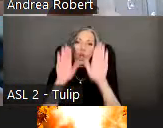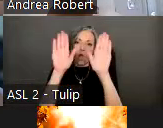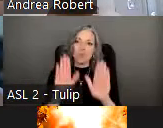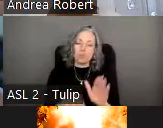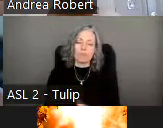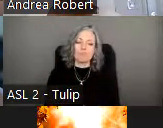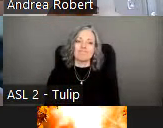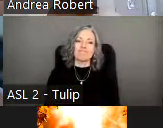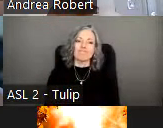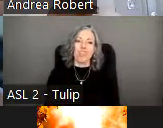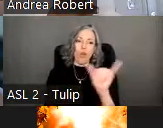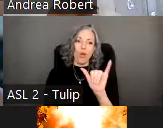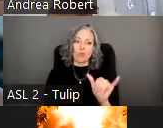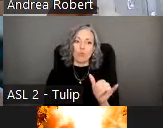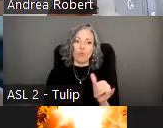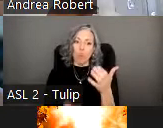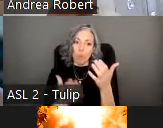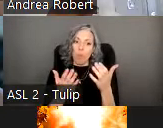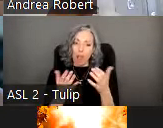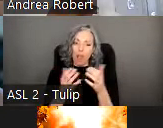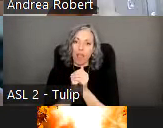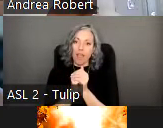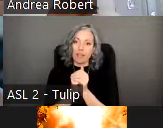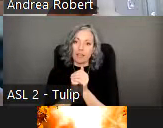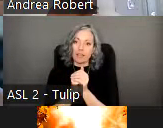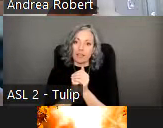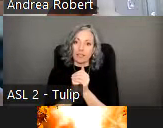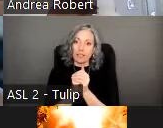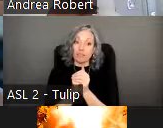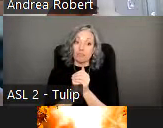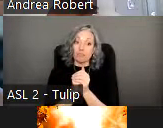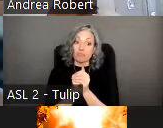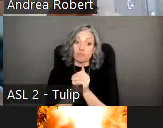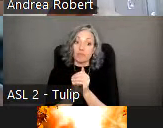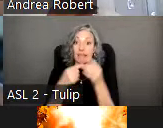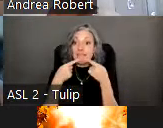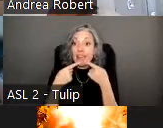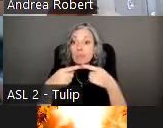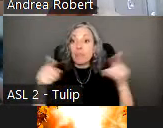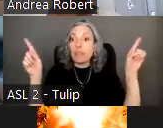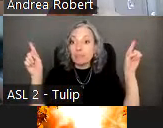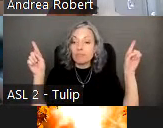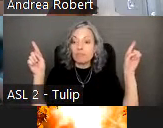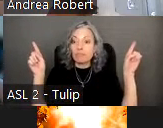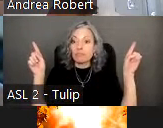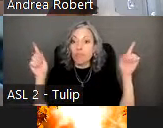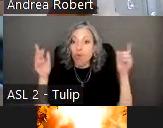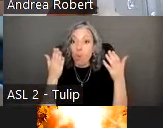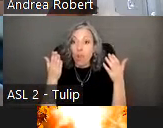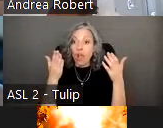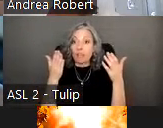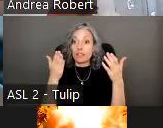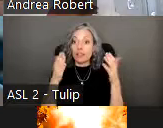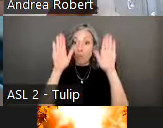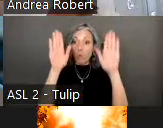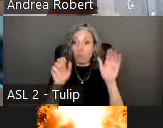All right. I also like to make an acknowledgement and an announcement. So I want to acknowledge the great work